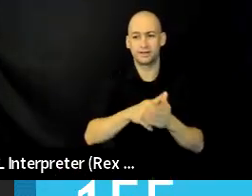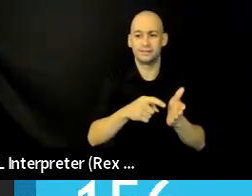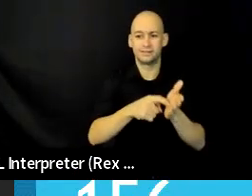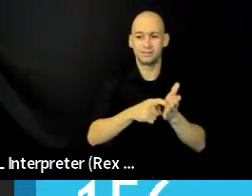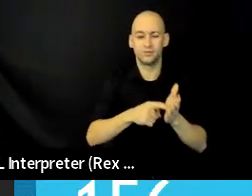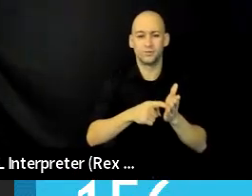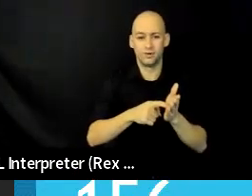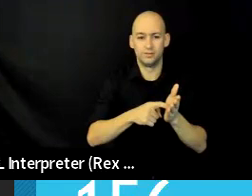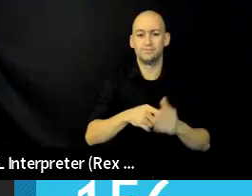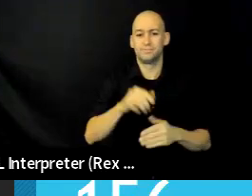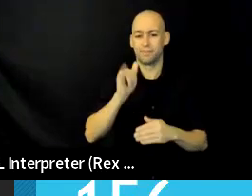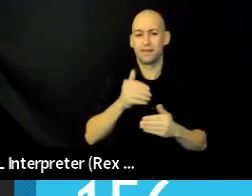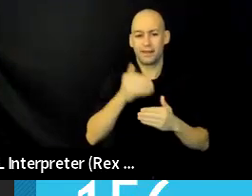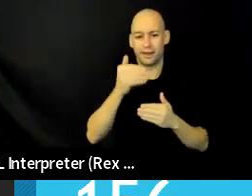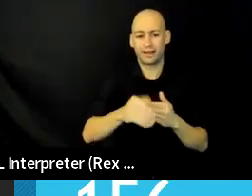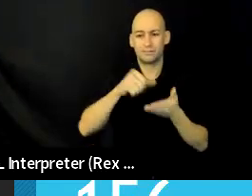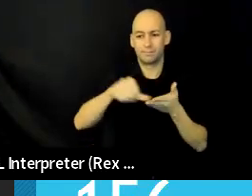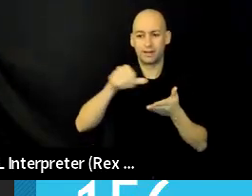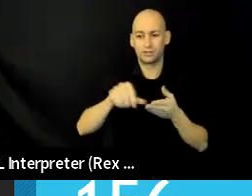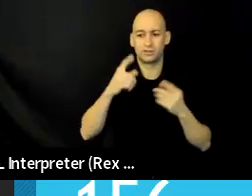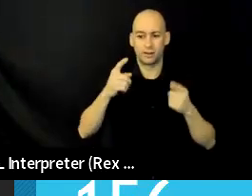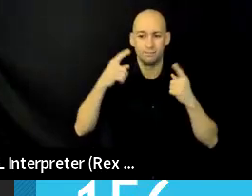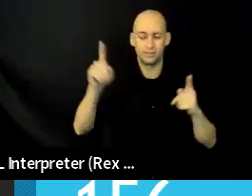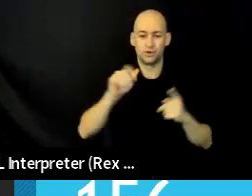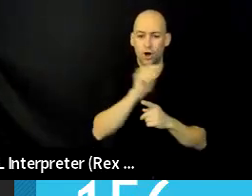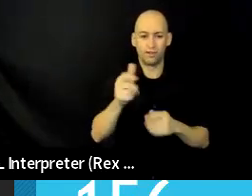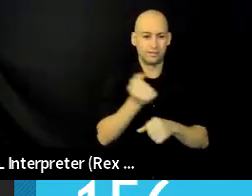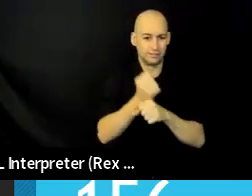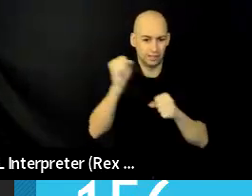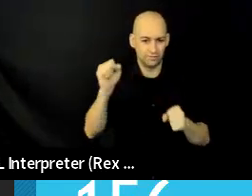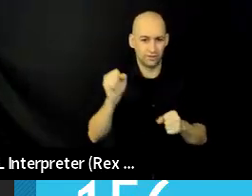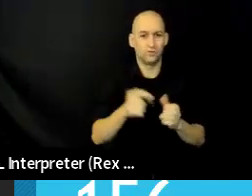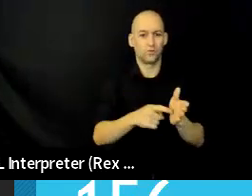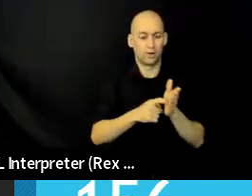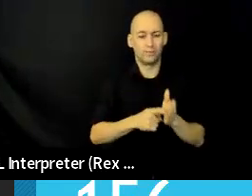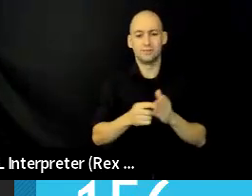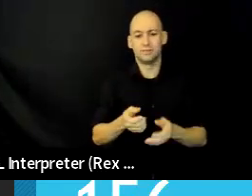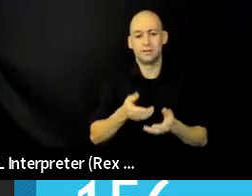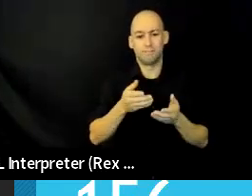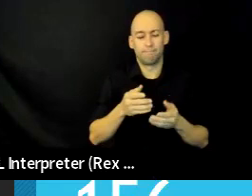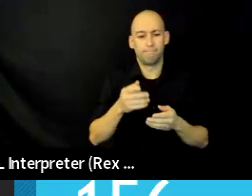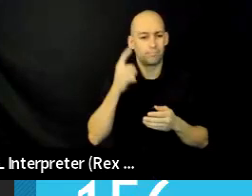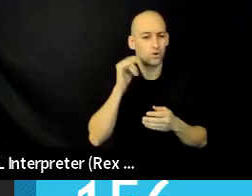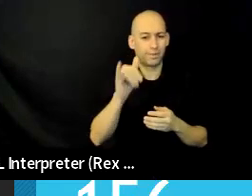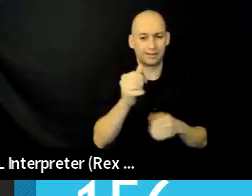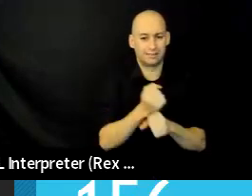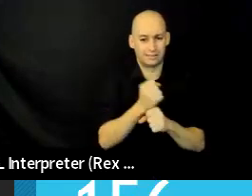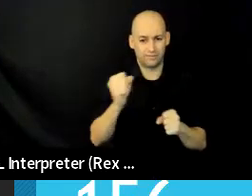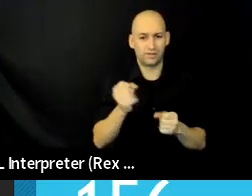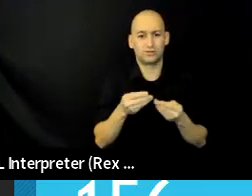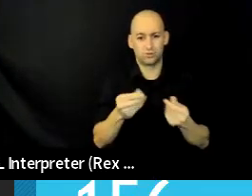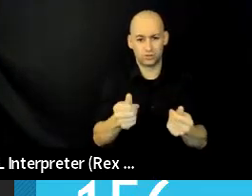it accomplishes all safety requirements, provides a permanent solution consistent with all this